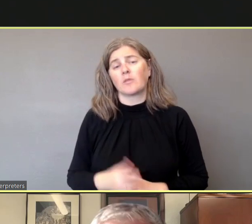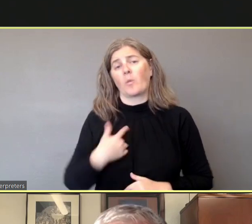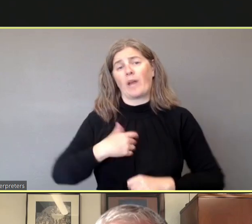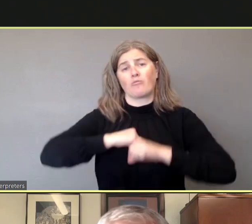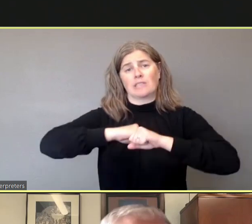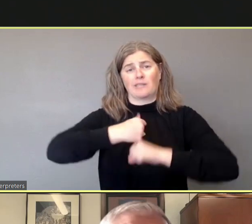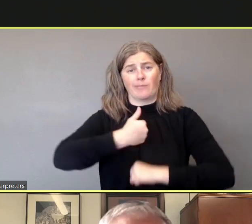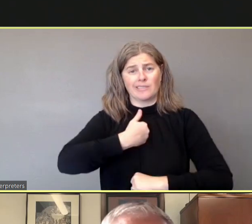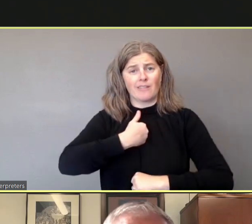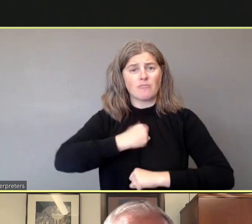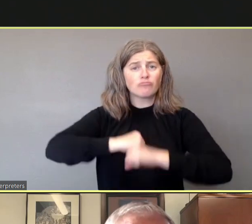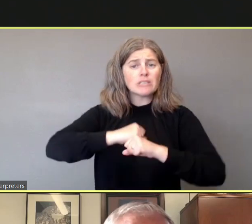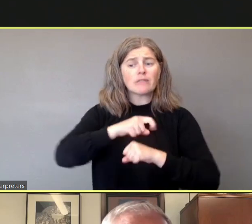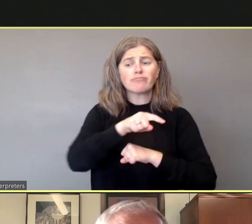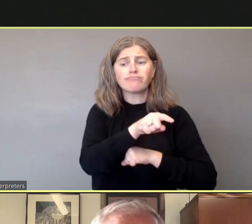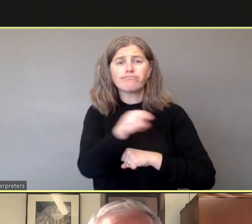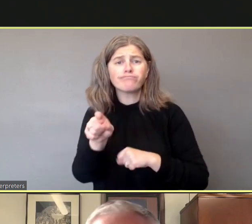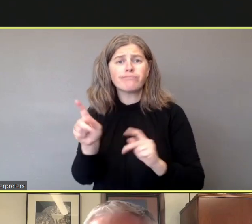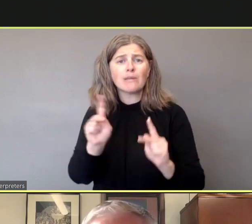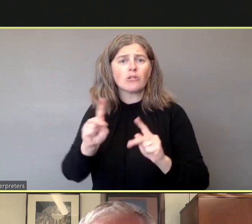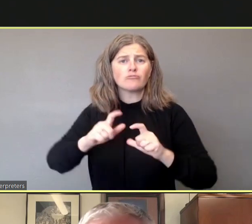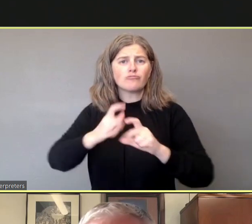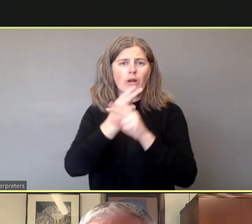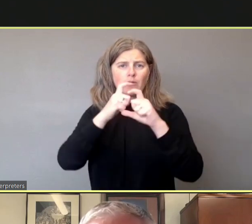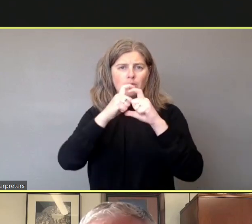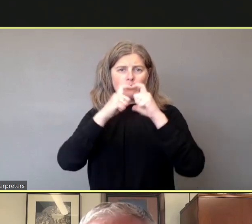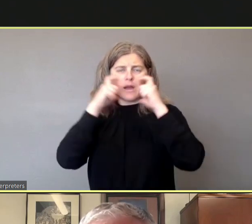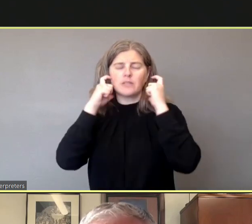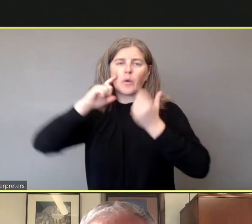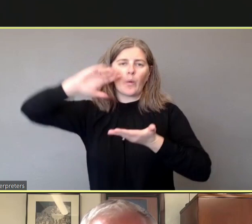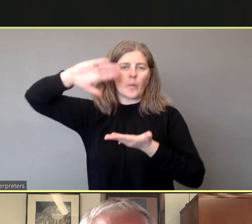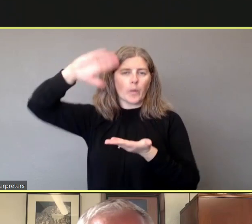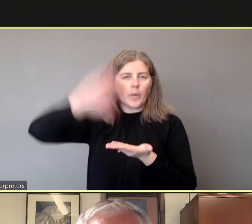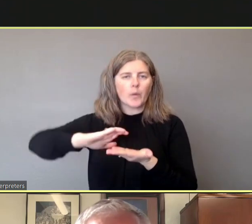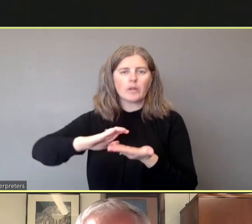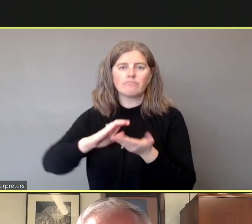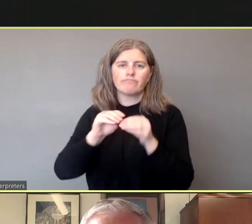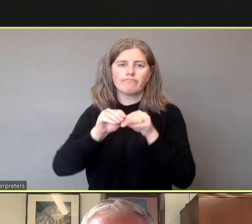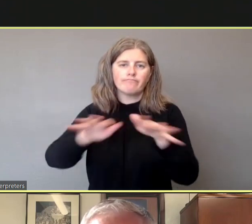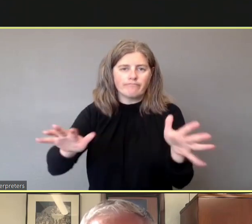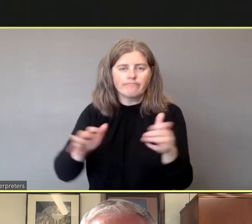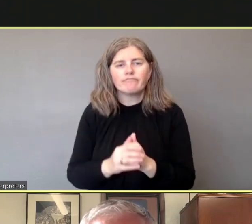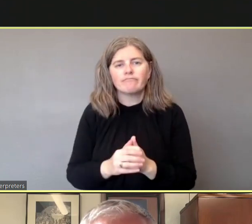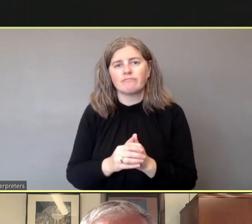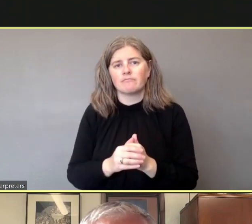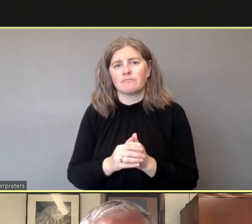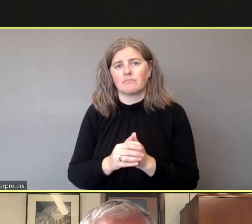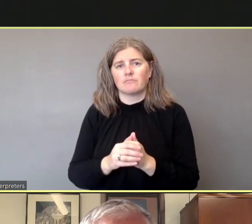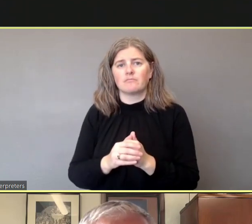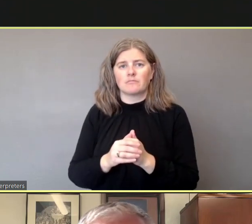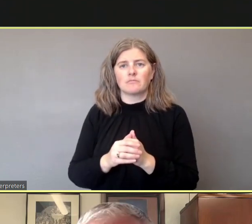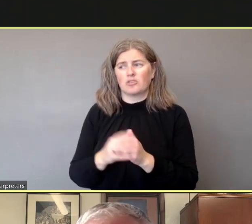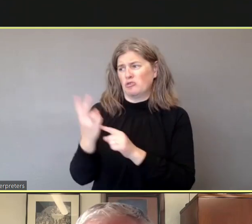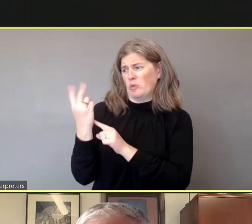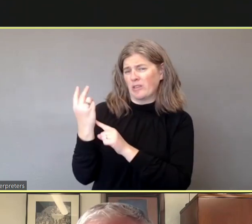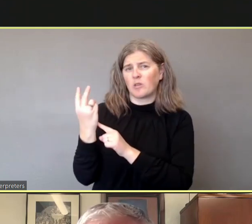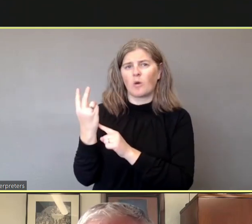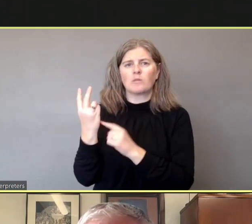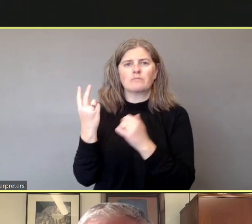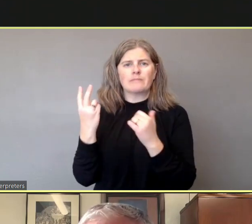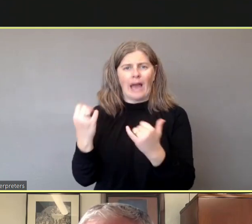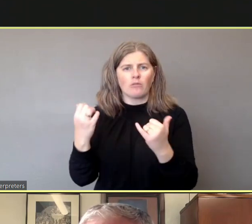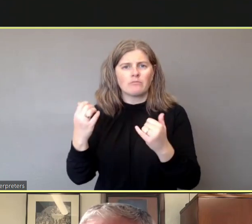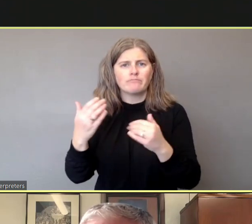protect ourselves, but also people around us, and much, much, much more effective masks than the ones we were using 2 years ago. I like to say